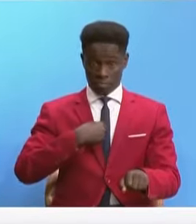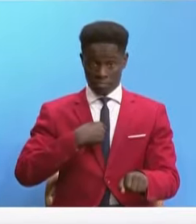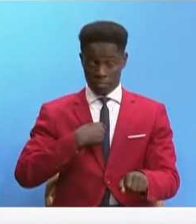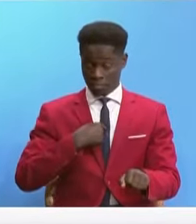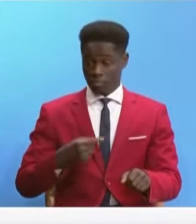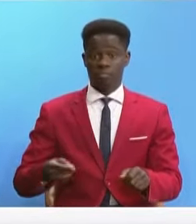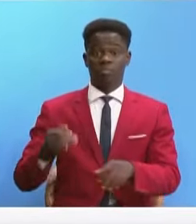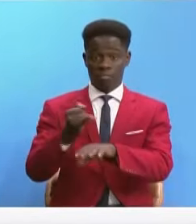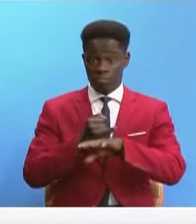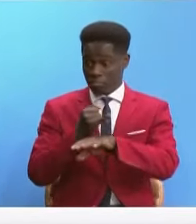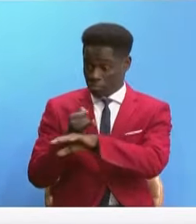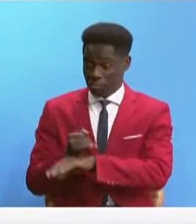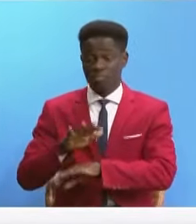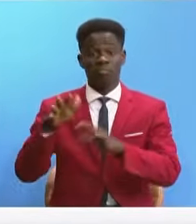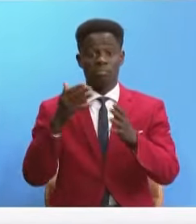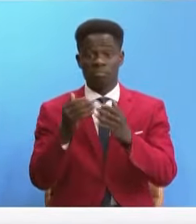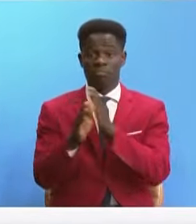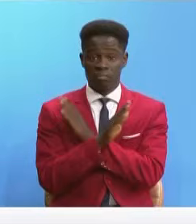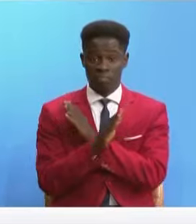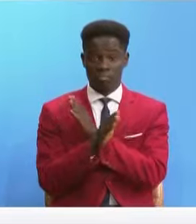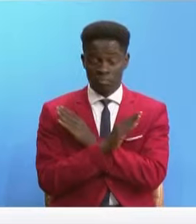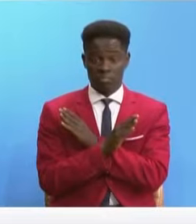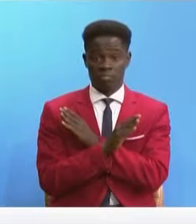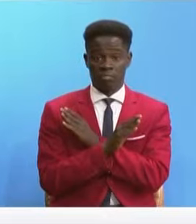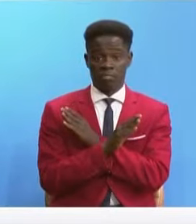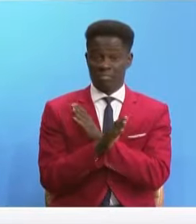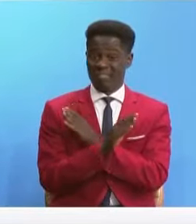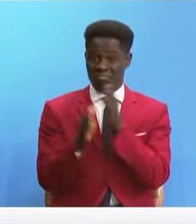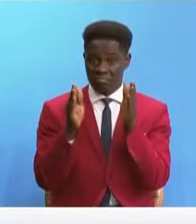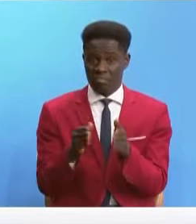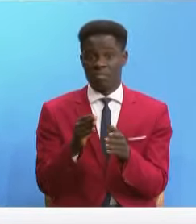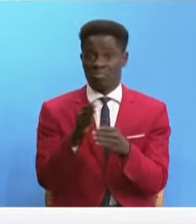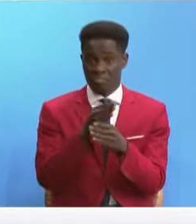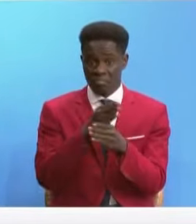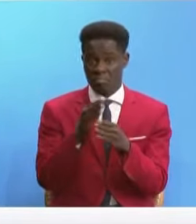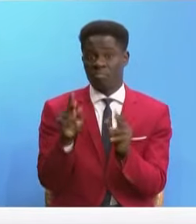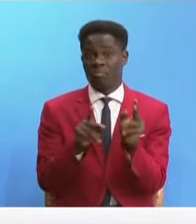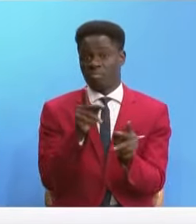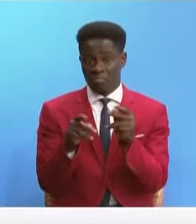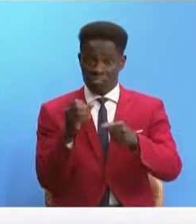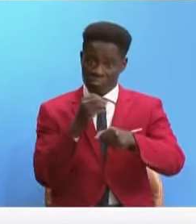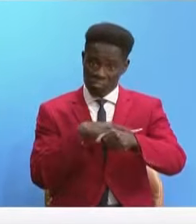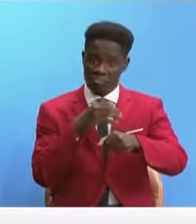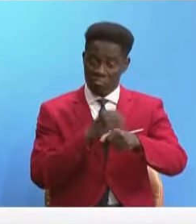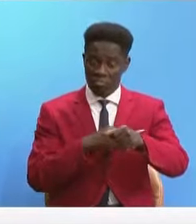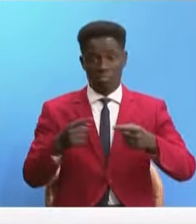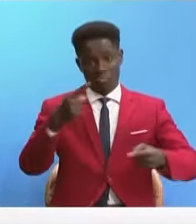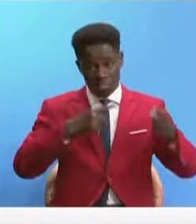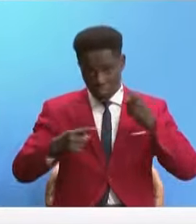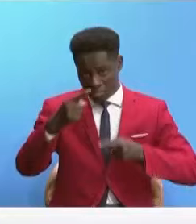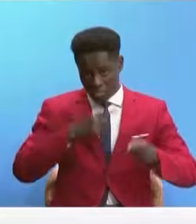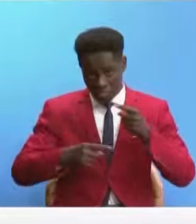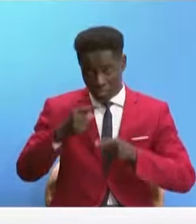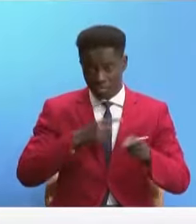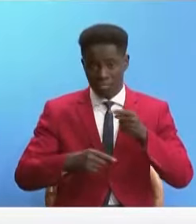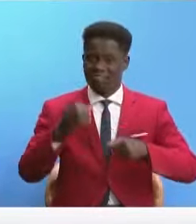businessmen within the framework of trade and investment promotion to come and